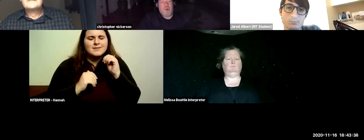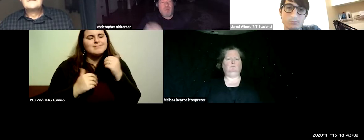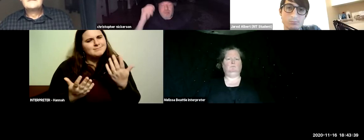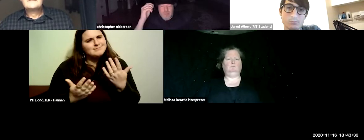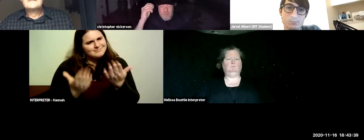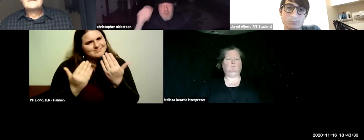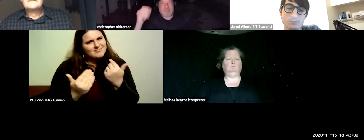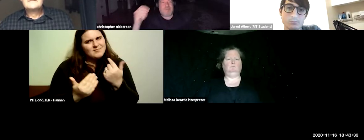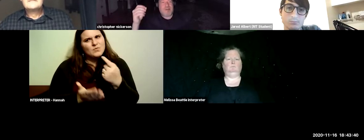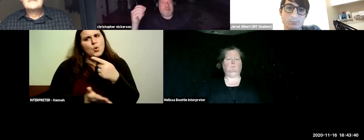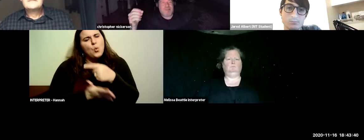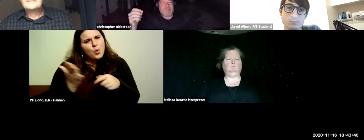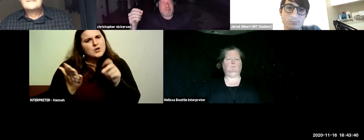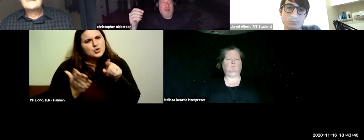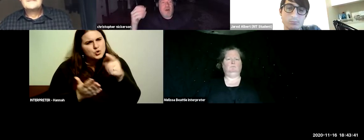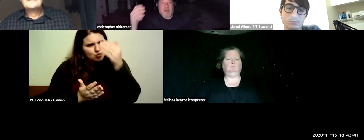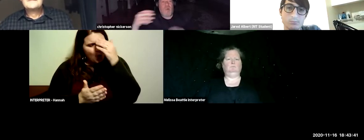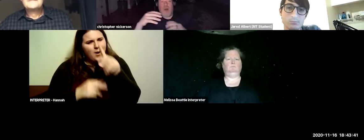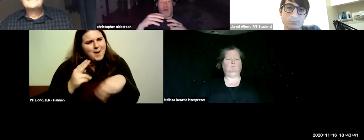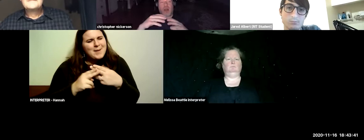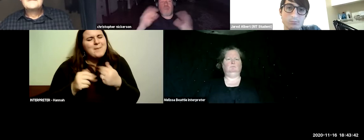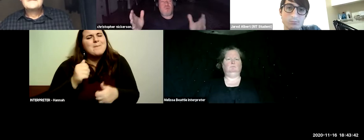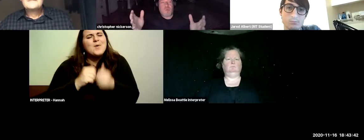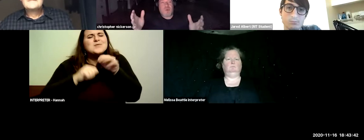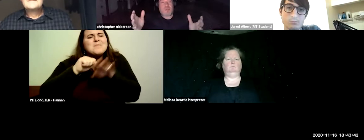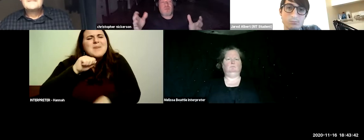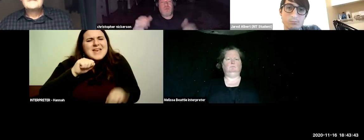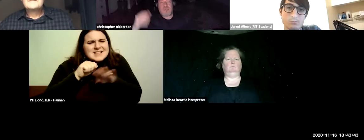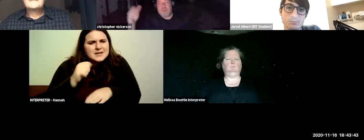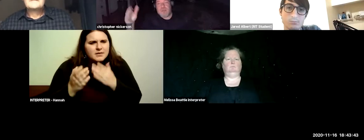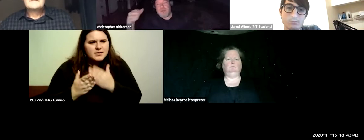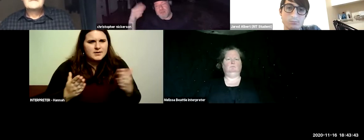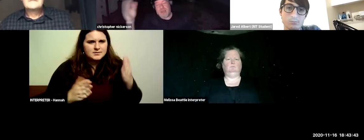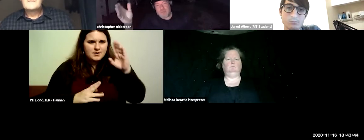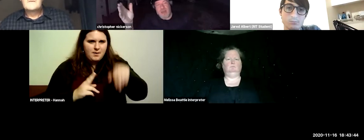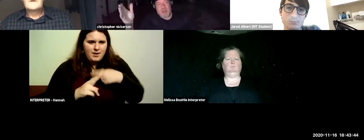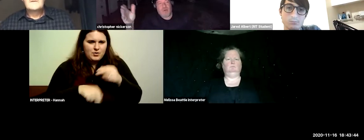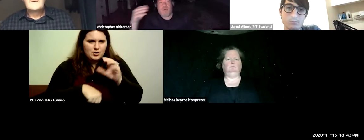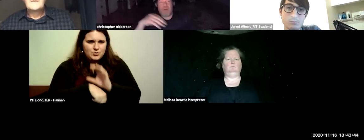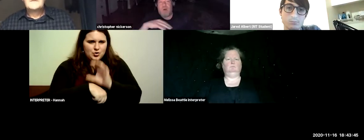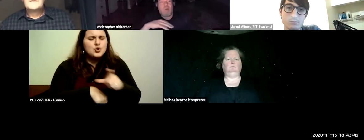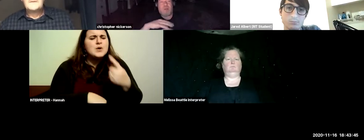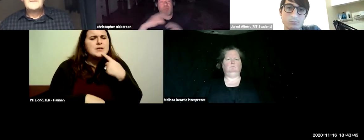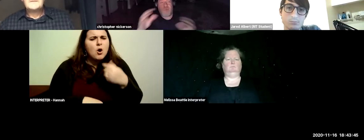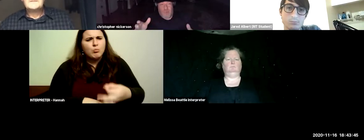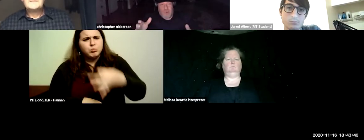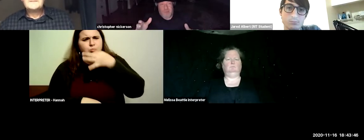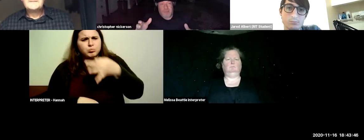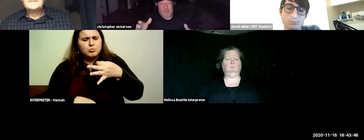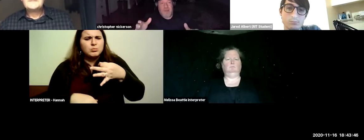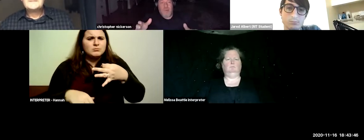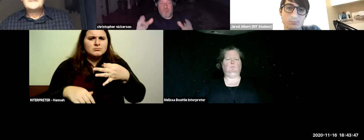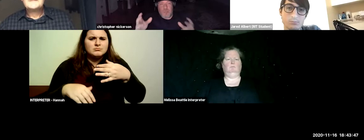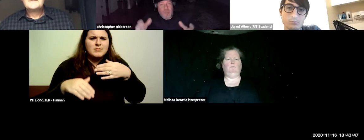do you know about the most basic fundamentals of how a computer works? So if you're telling me you're some expert hacker and you don't even know how a computer